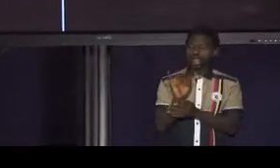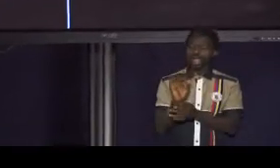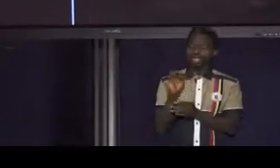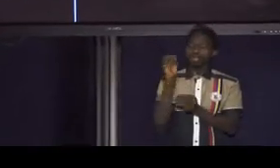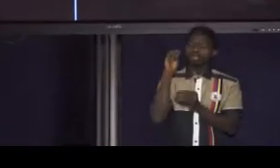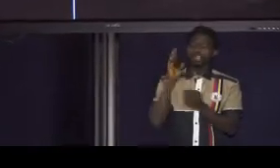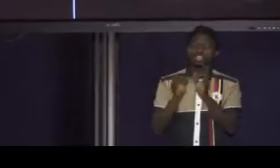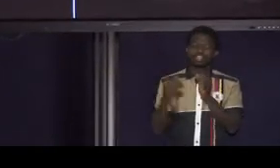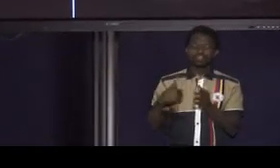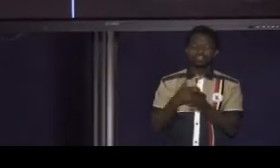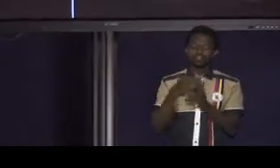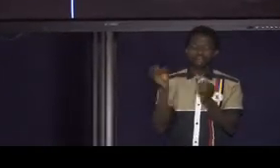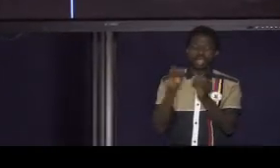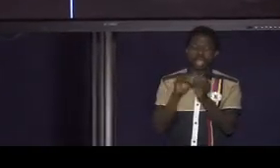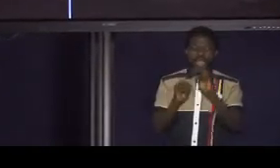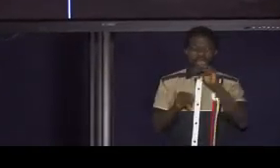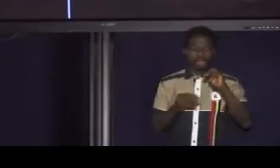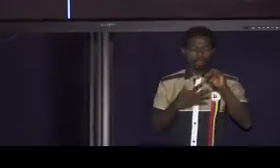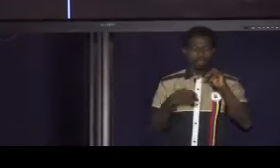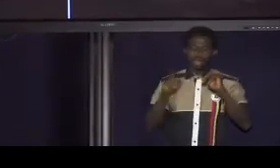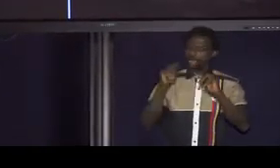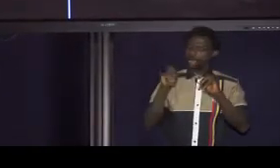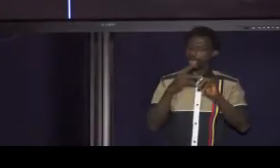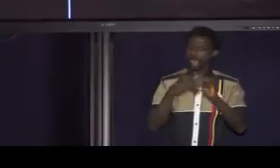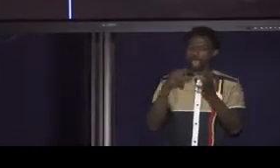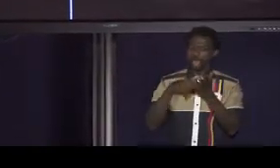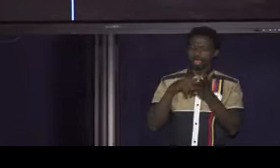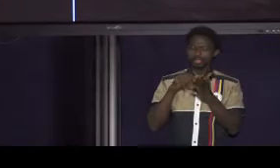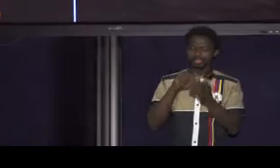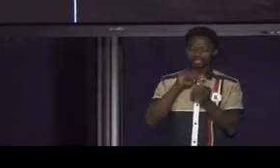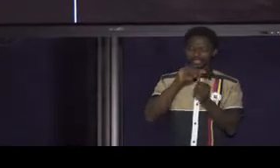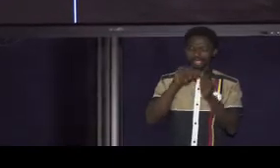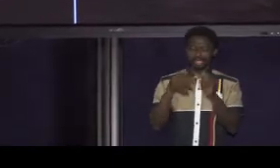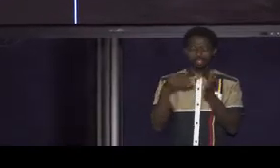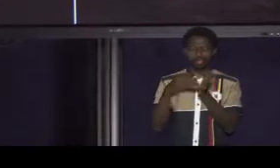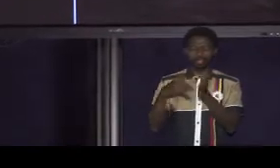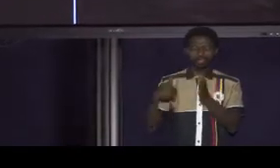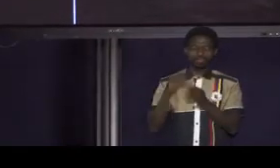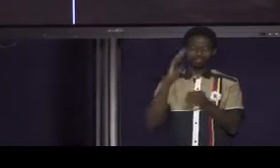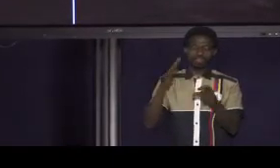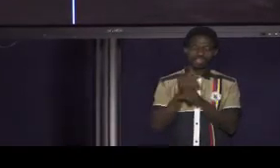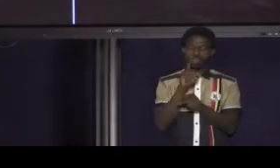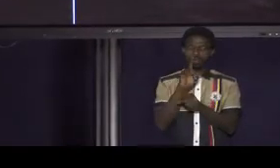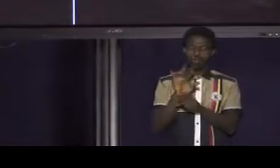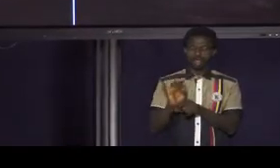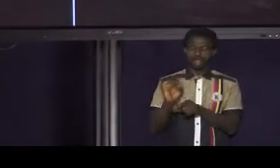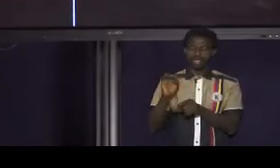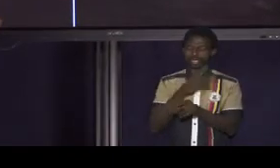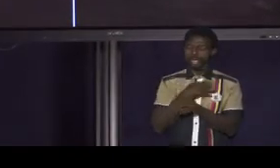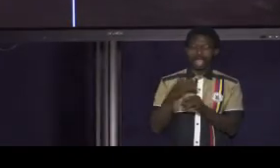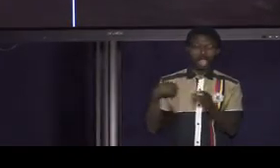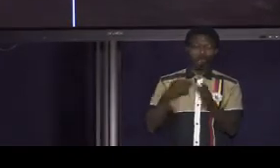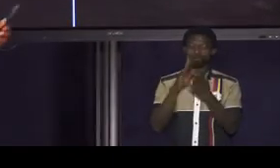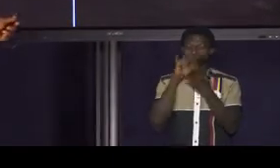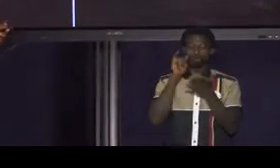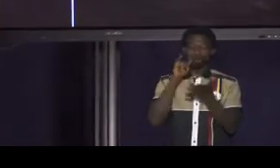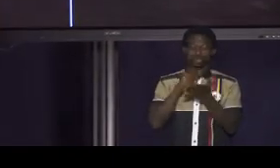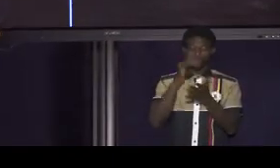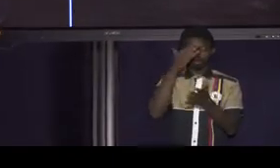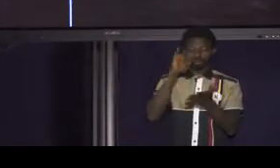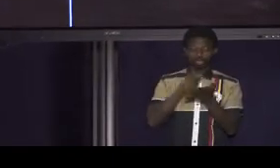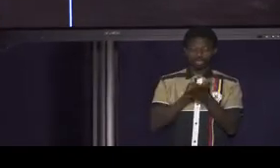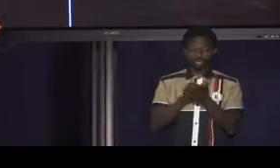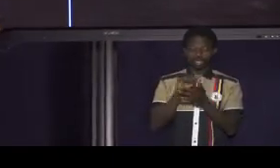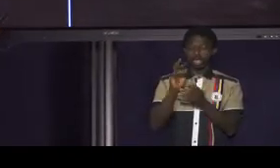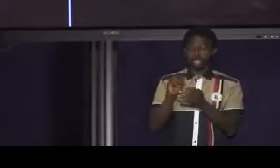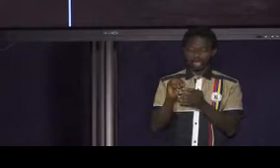also know that if we had M and N and this angle again, we will get 180. And finally, we know that M equals to N. So we write all